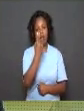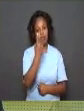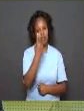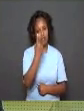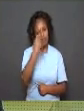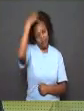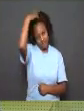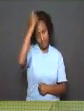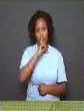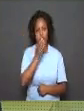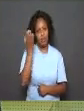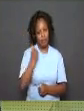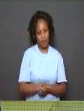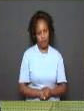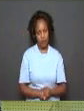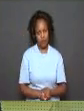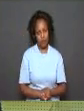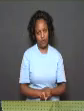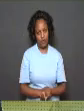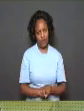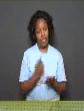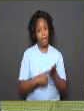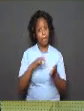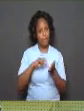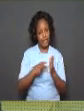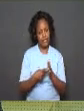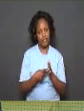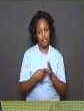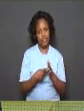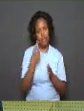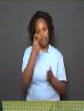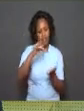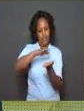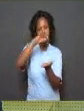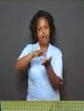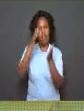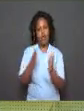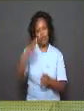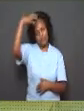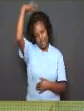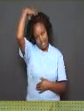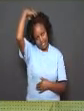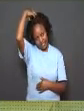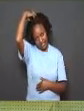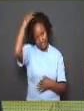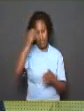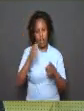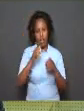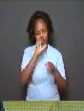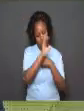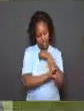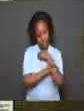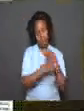government. This means that there was one central government that ruled the